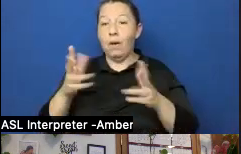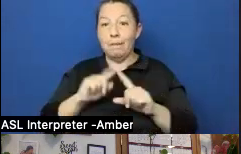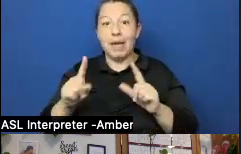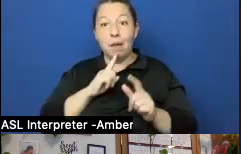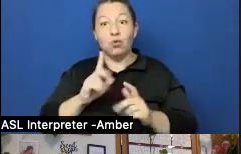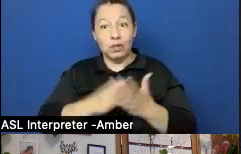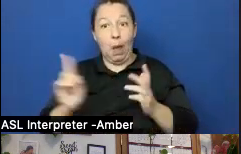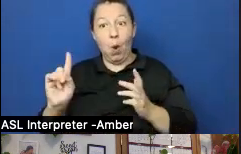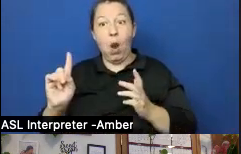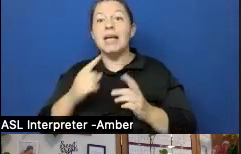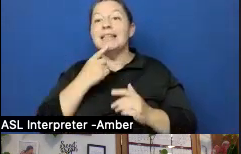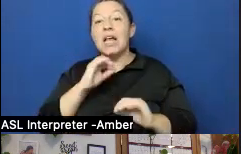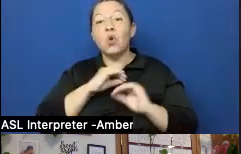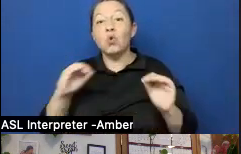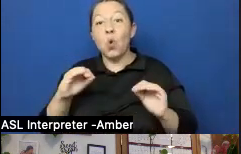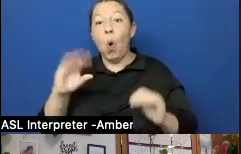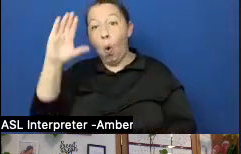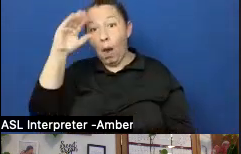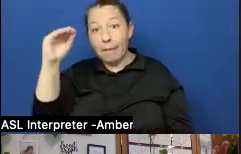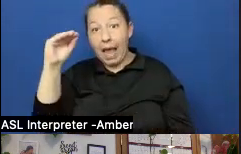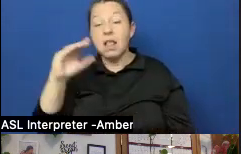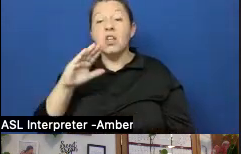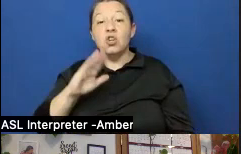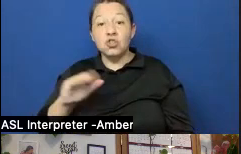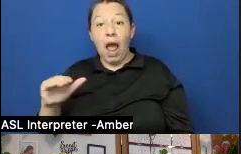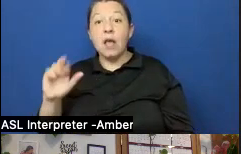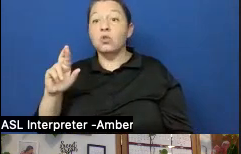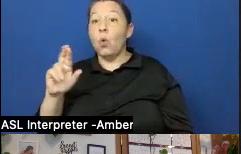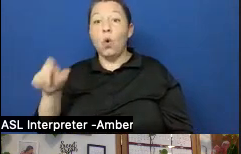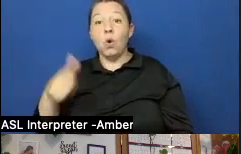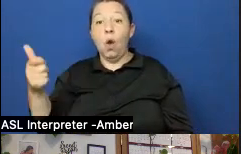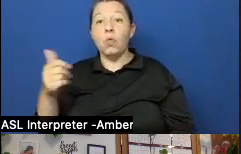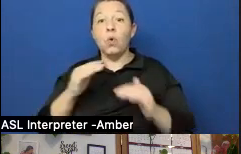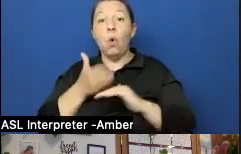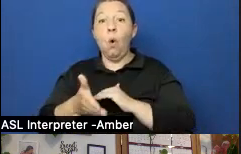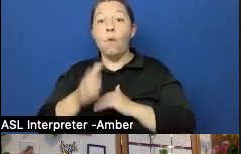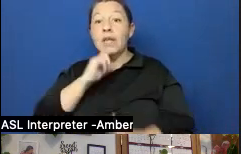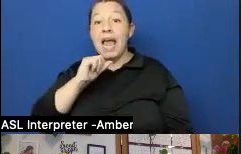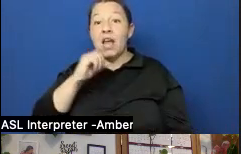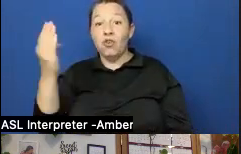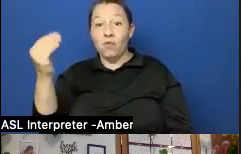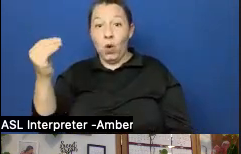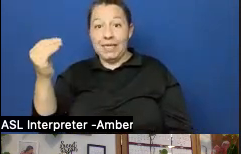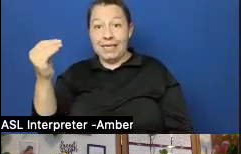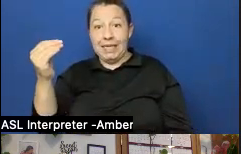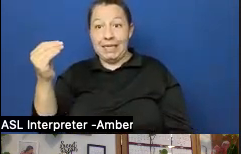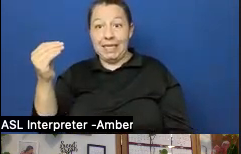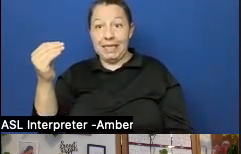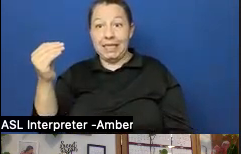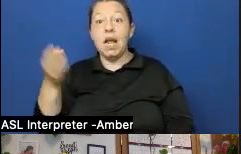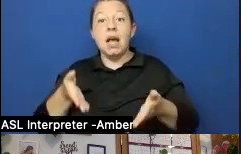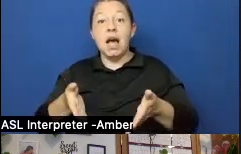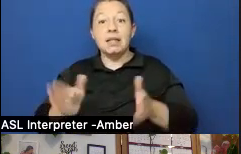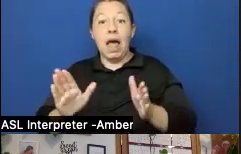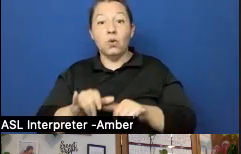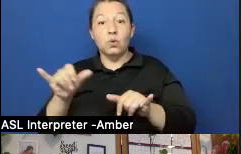no male, child, or otherwise over the age of 14 was allowed to